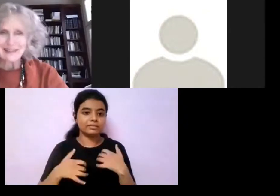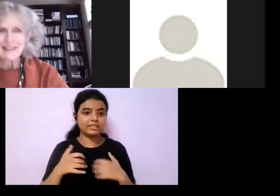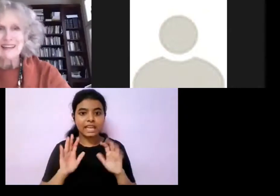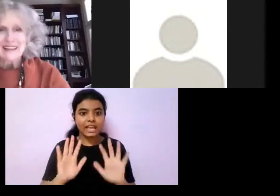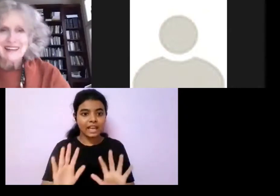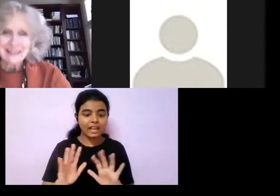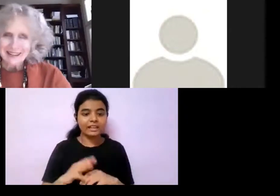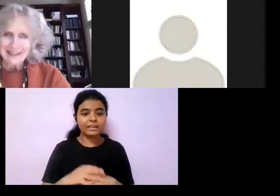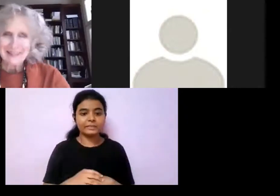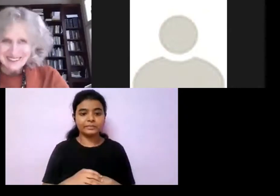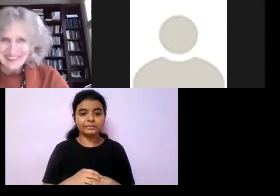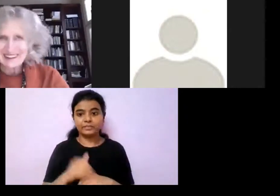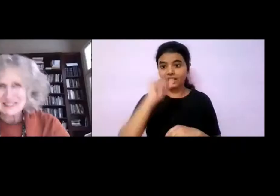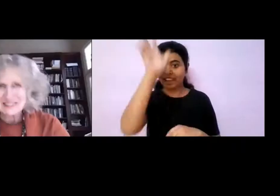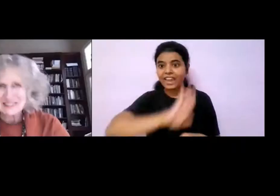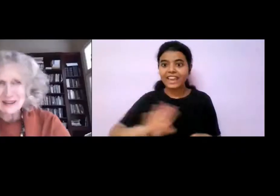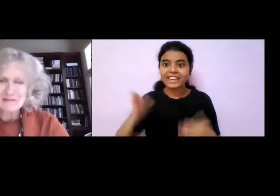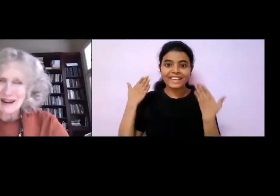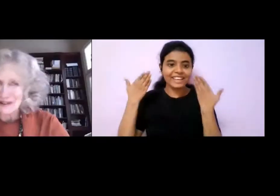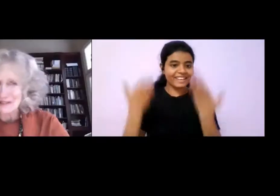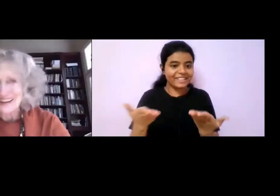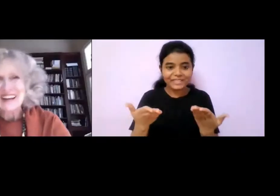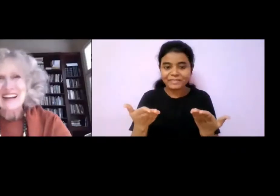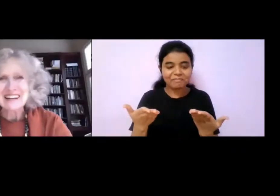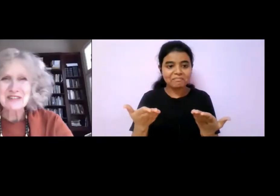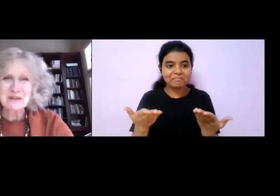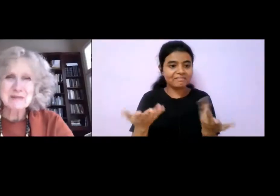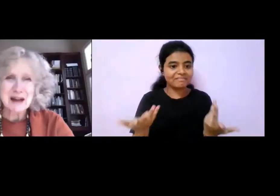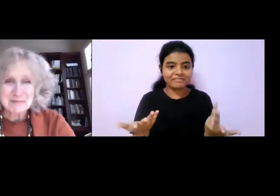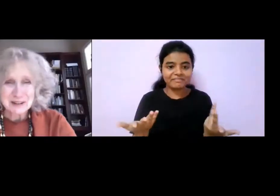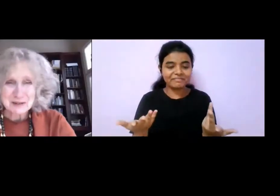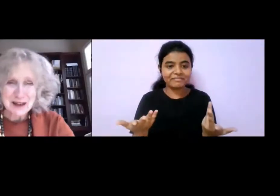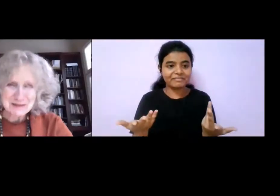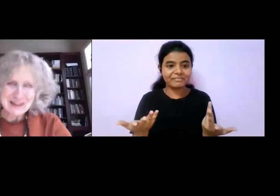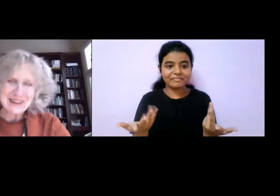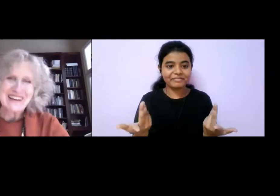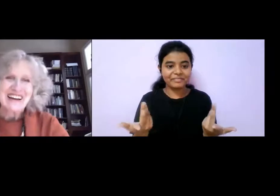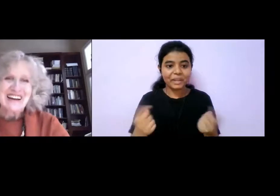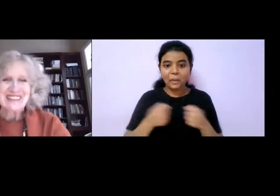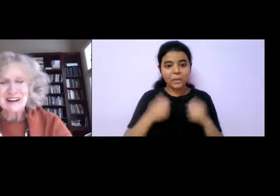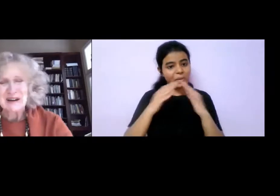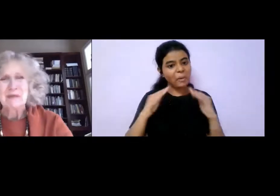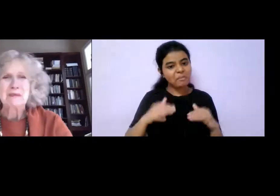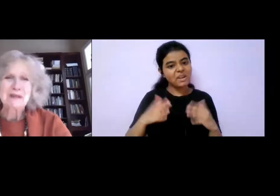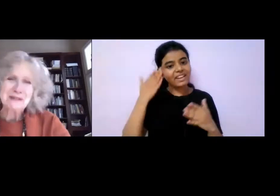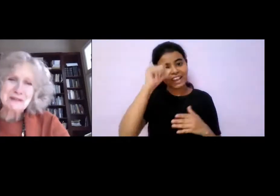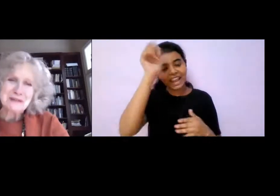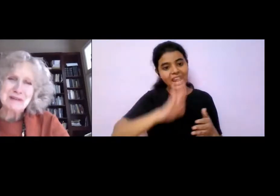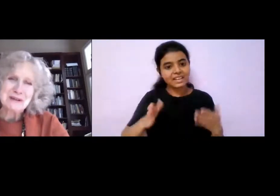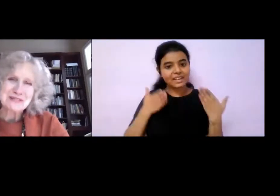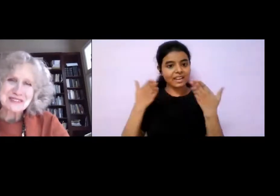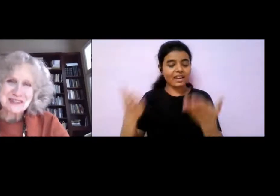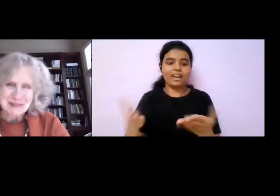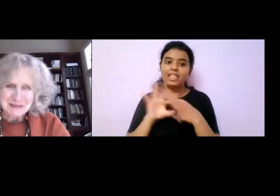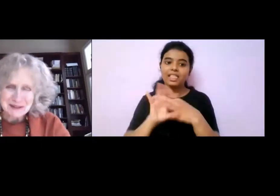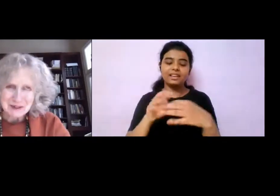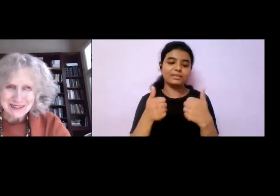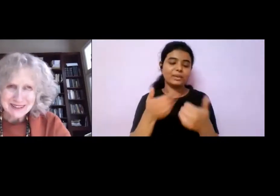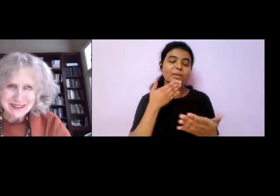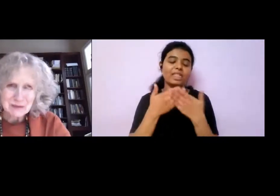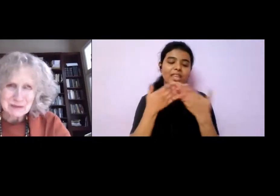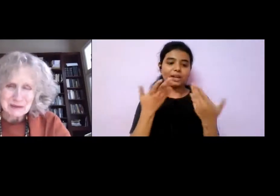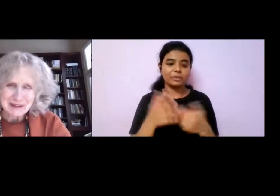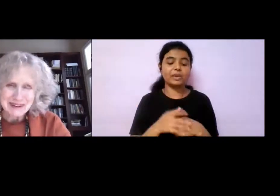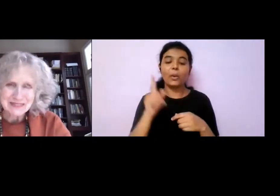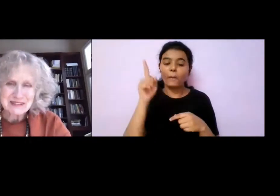in India and to be in my own living room. I'd much rather be there with you in person, and maybe one day